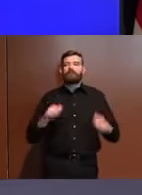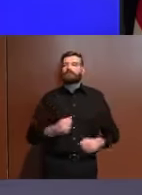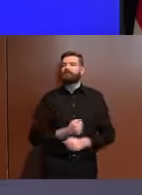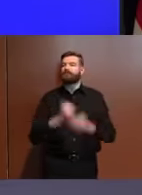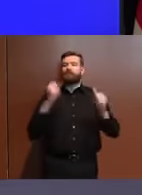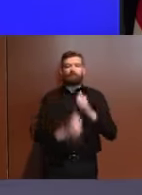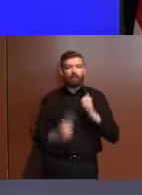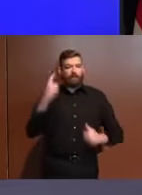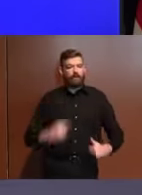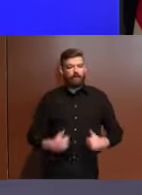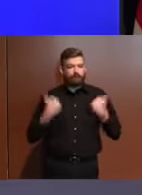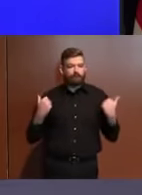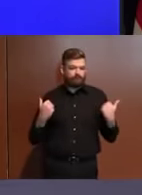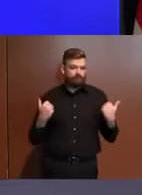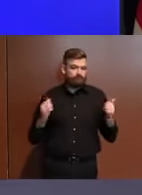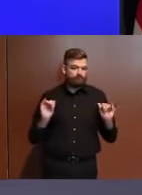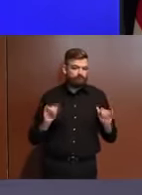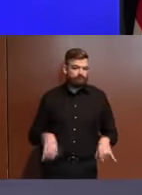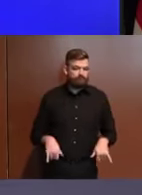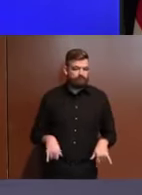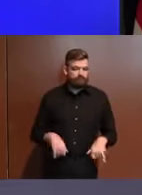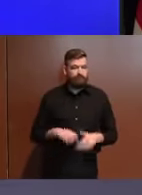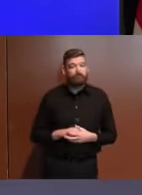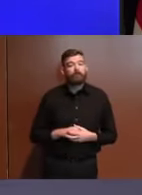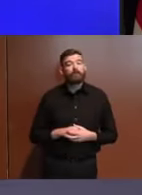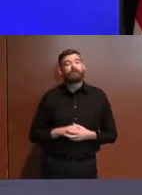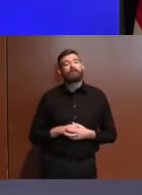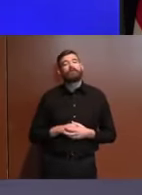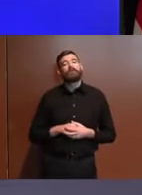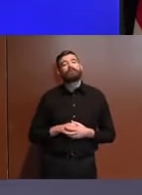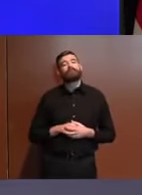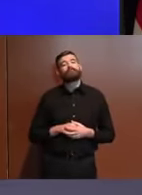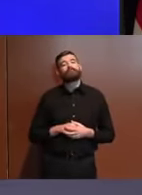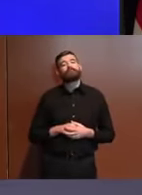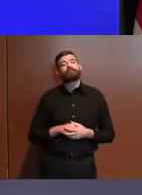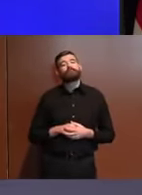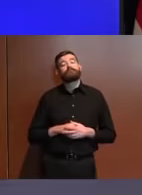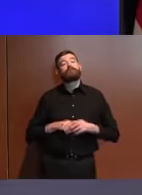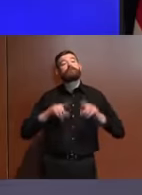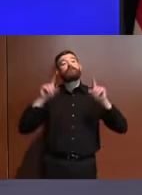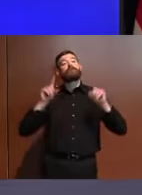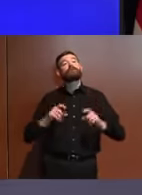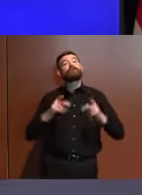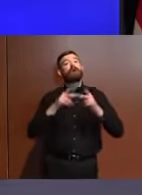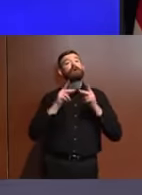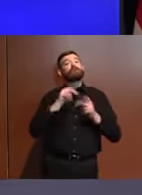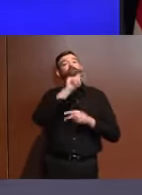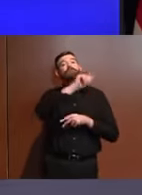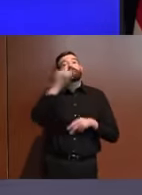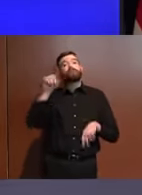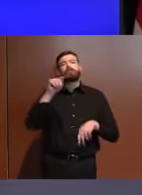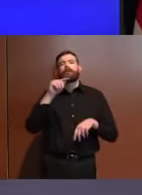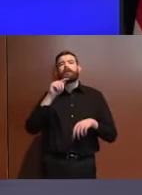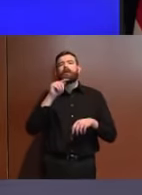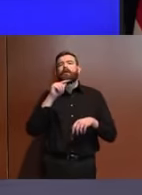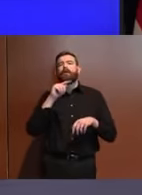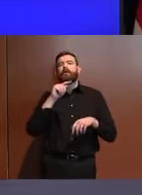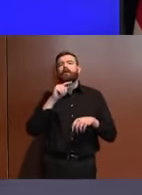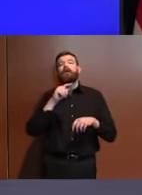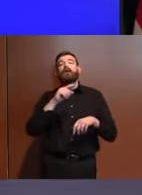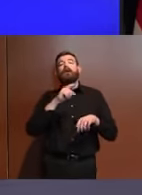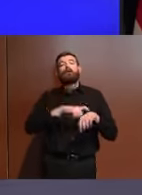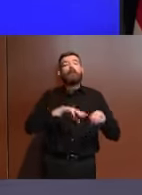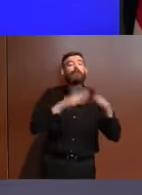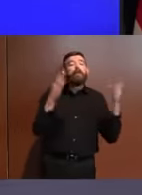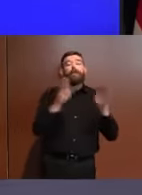In terms of changes on the sites, Elise, we have always thought privately and felt strongly that, and tell me if you all disagree with